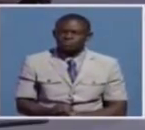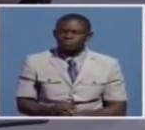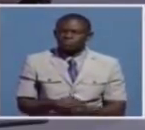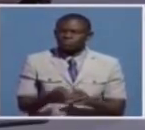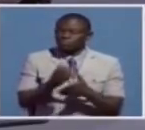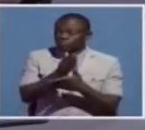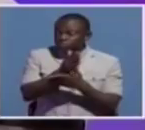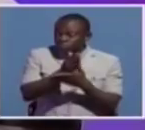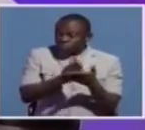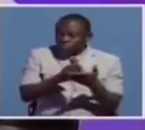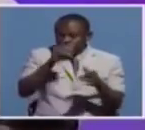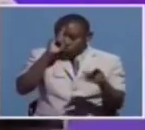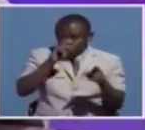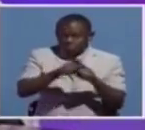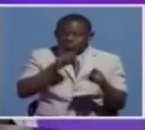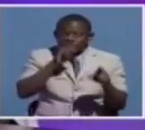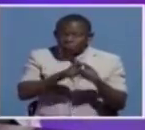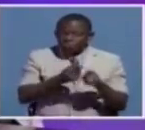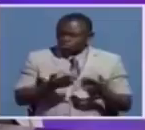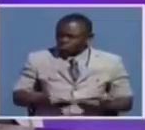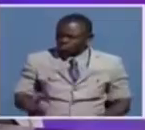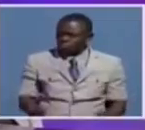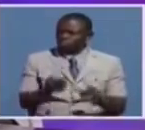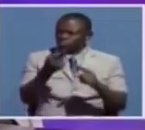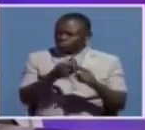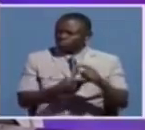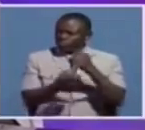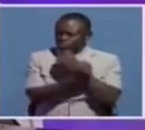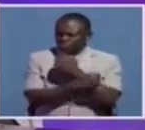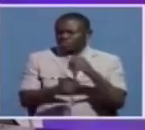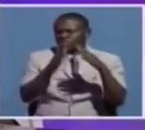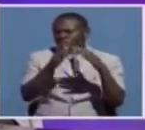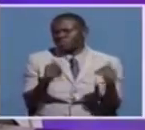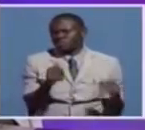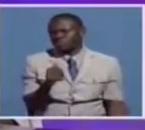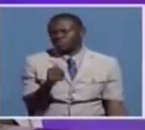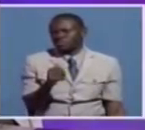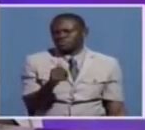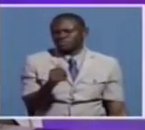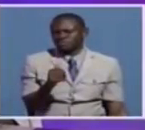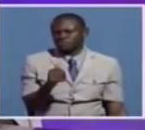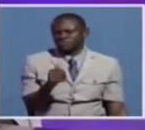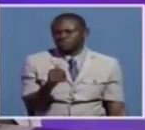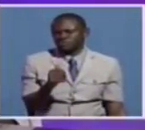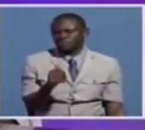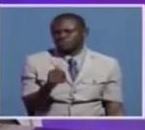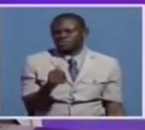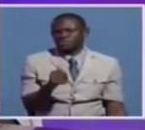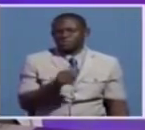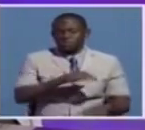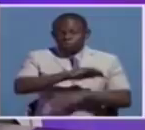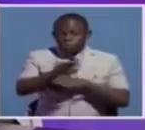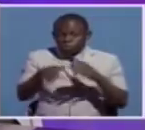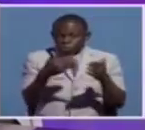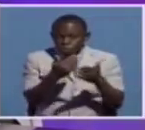see how because my mother made all the kids clean the house, wash the